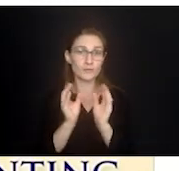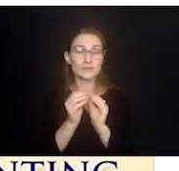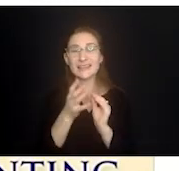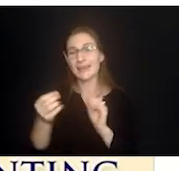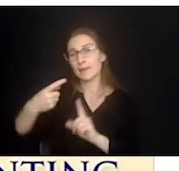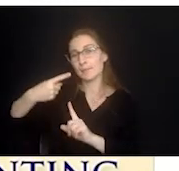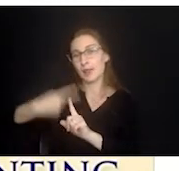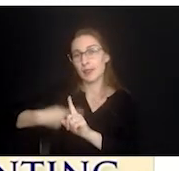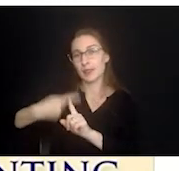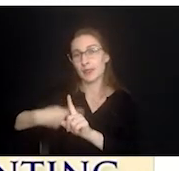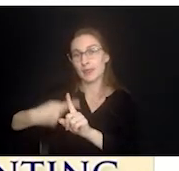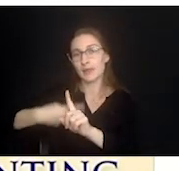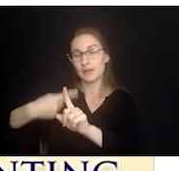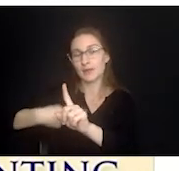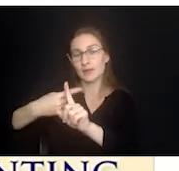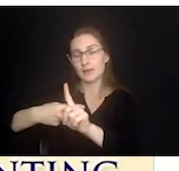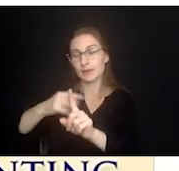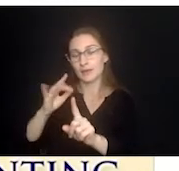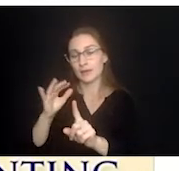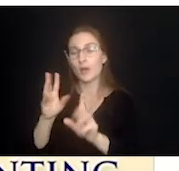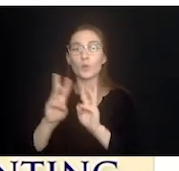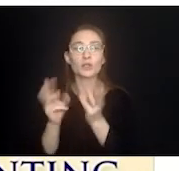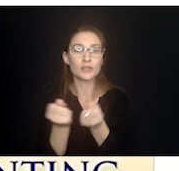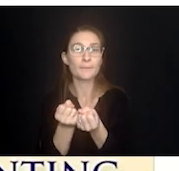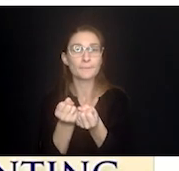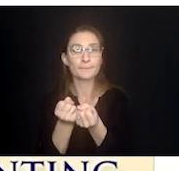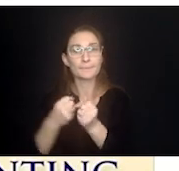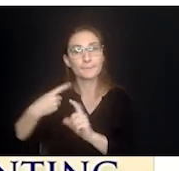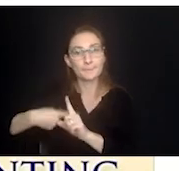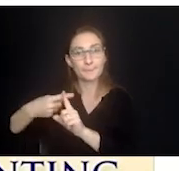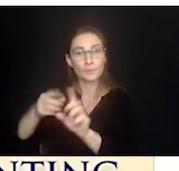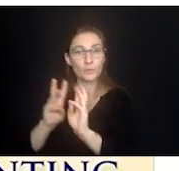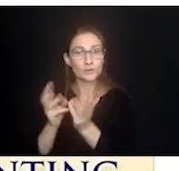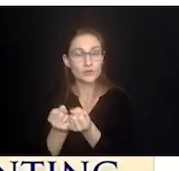They host annual conferences, and they do monthly